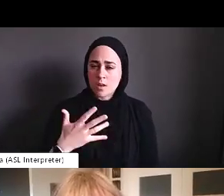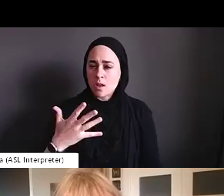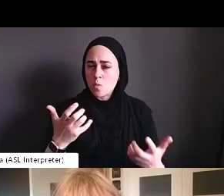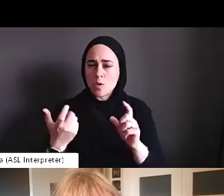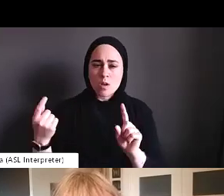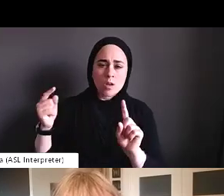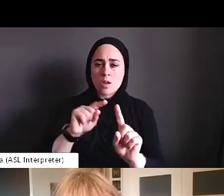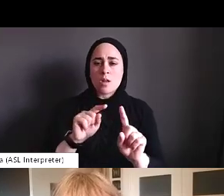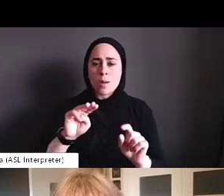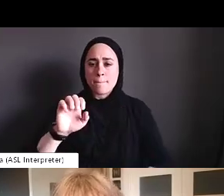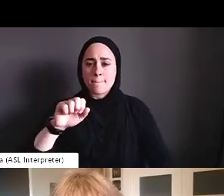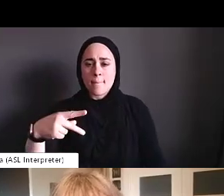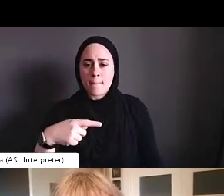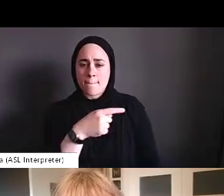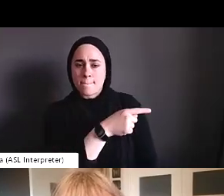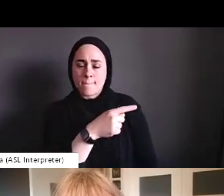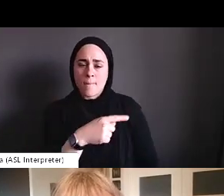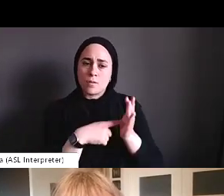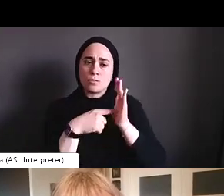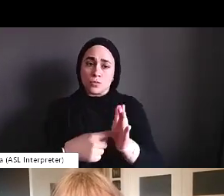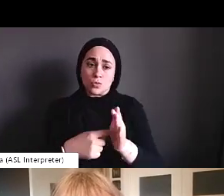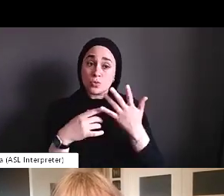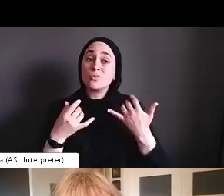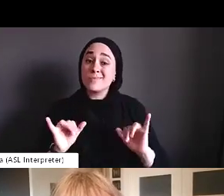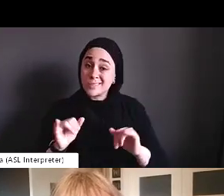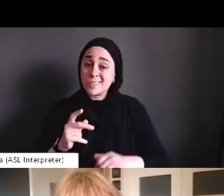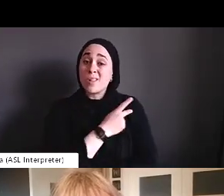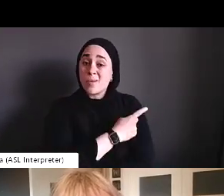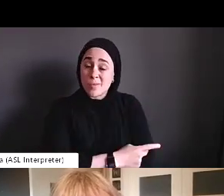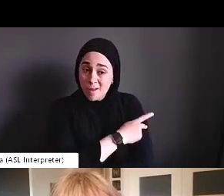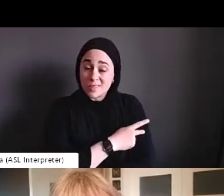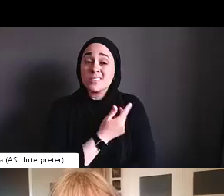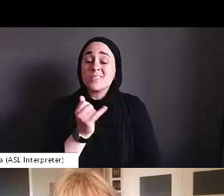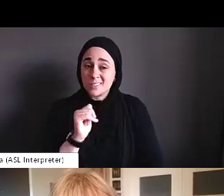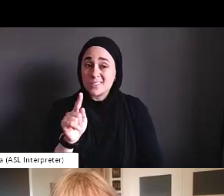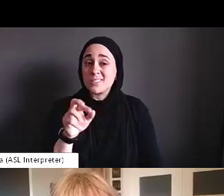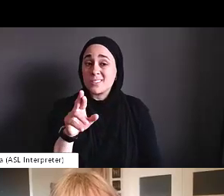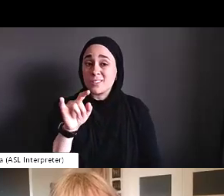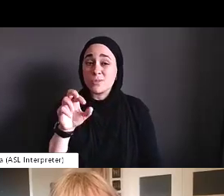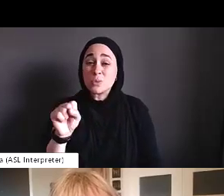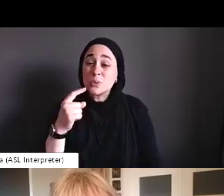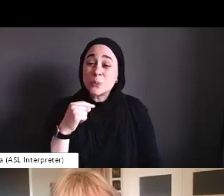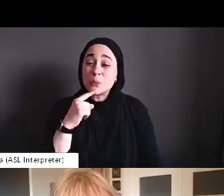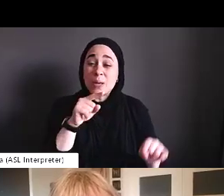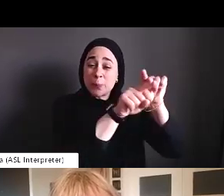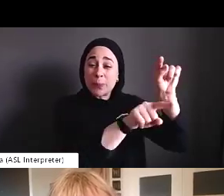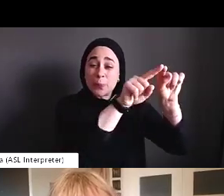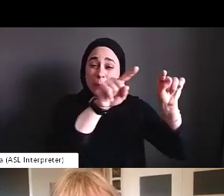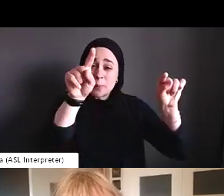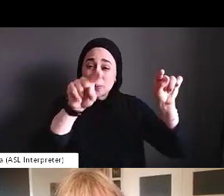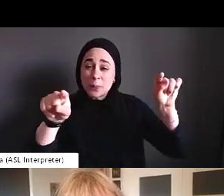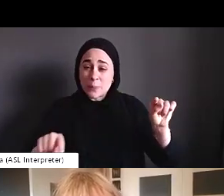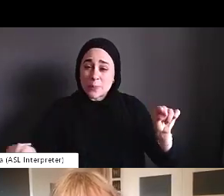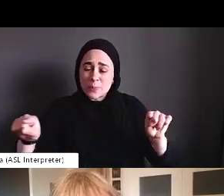to the map to draw attention to the fact that there are still provinces and territories that don't have networks. And, I think